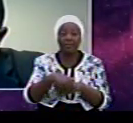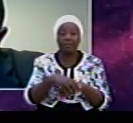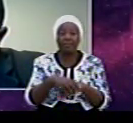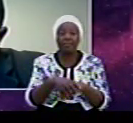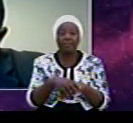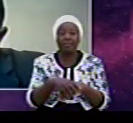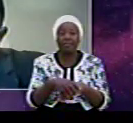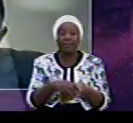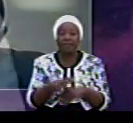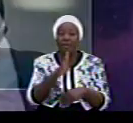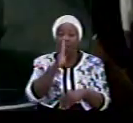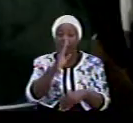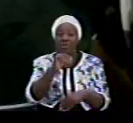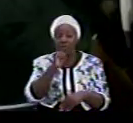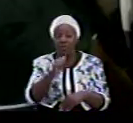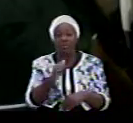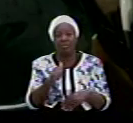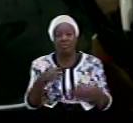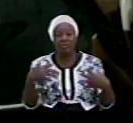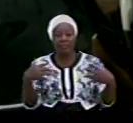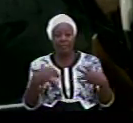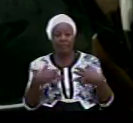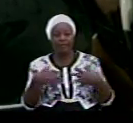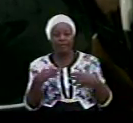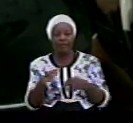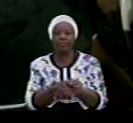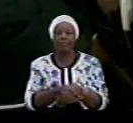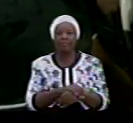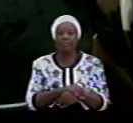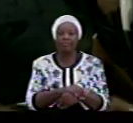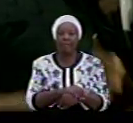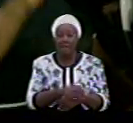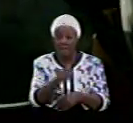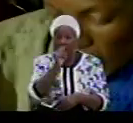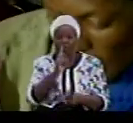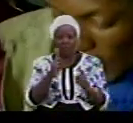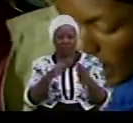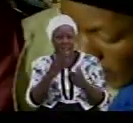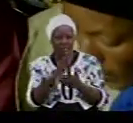be not fearful. I'm talking to somebody there.